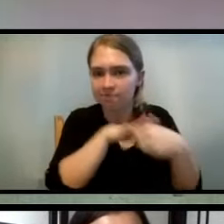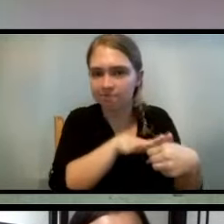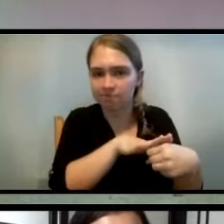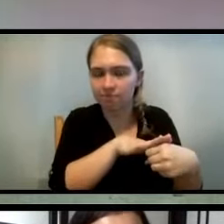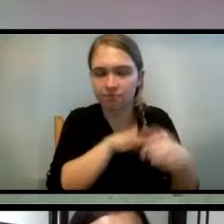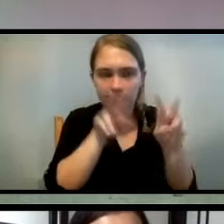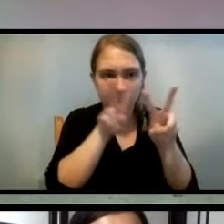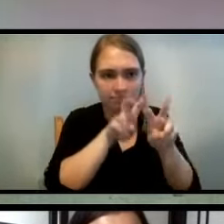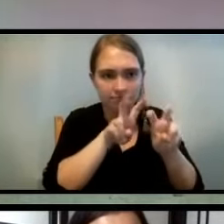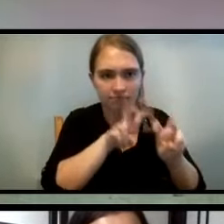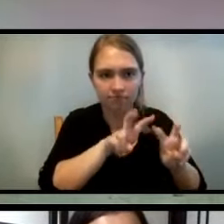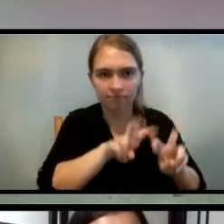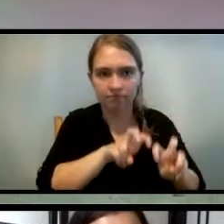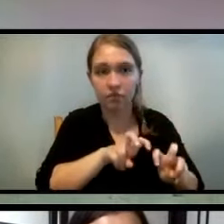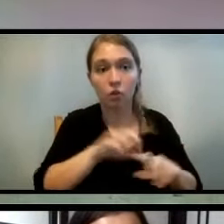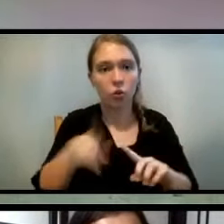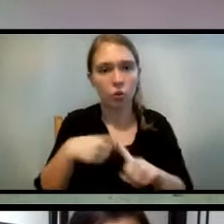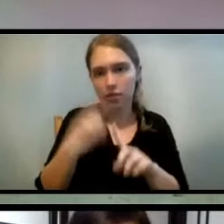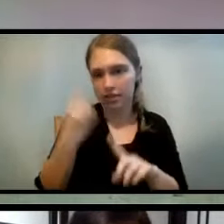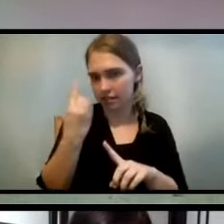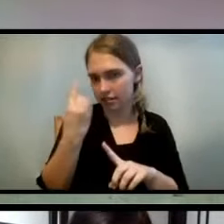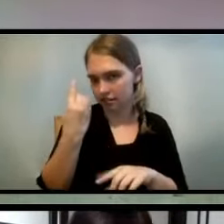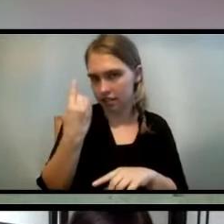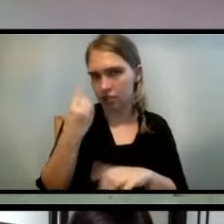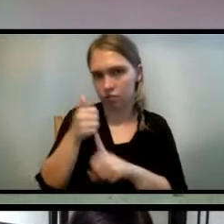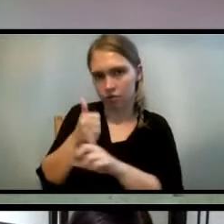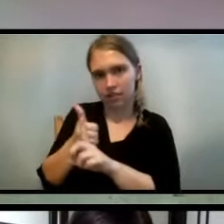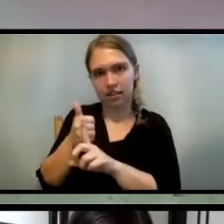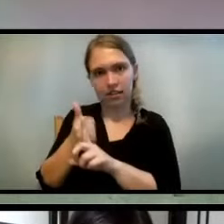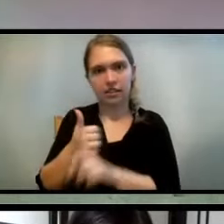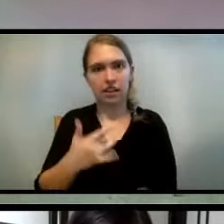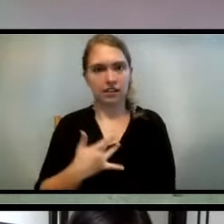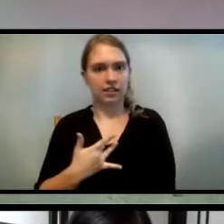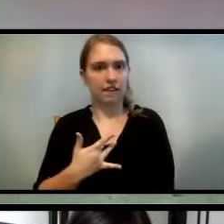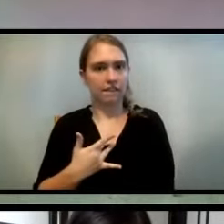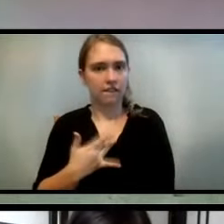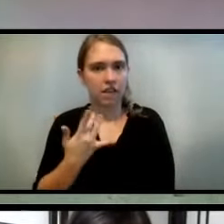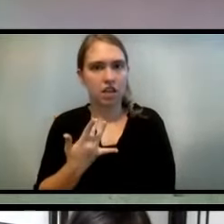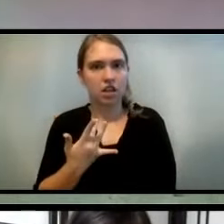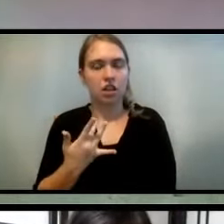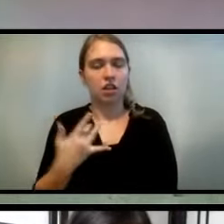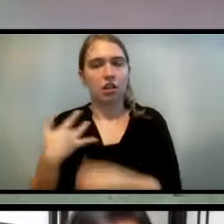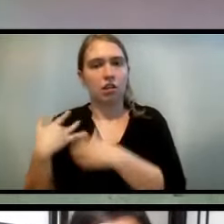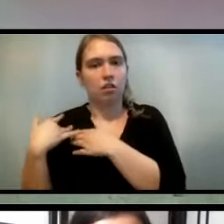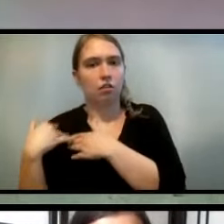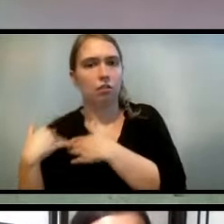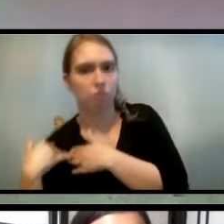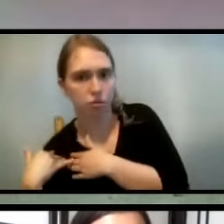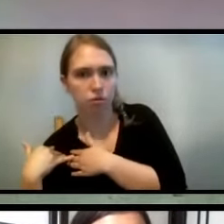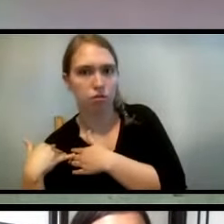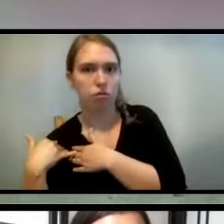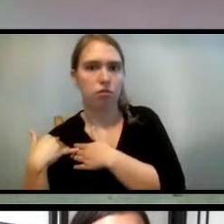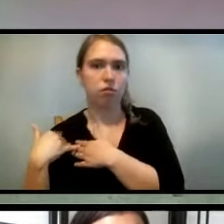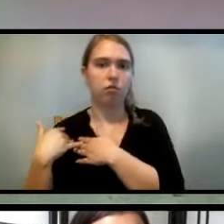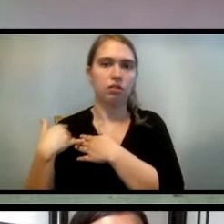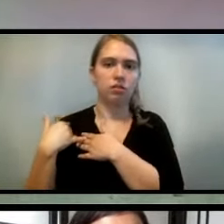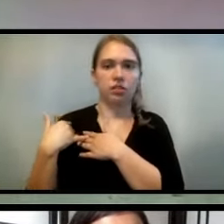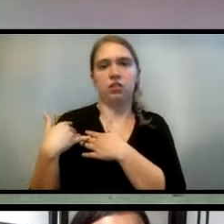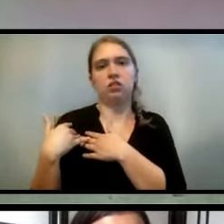when someone who is feeling the weight of all of that explores it through their